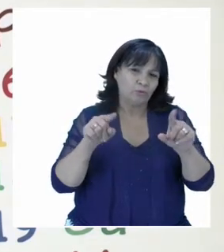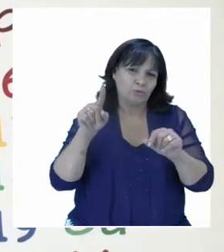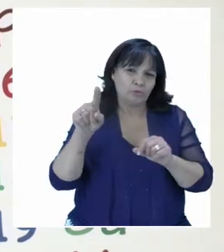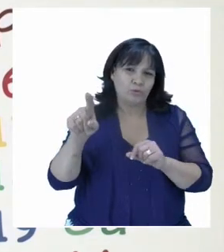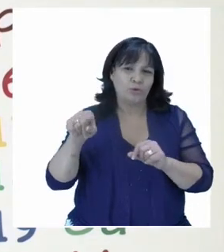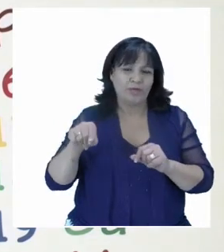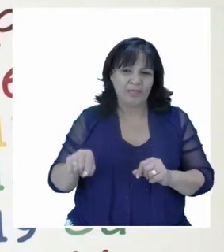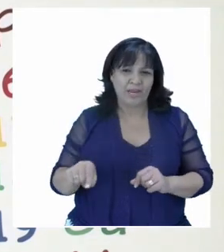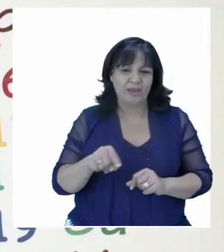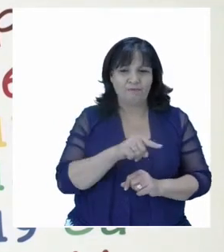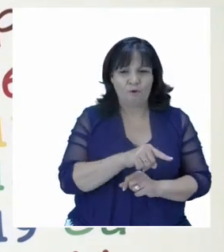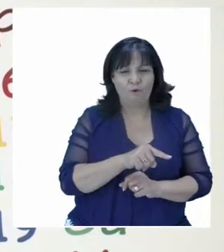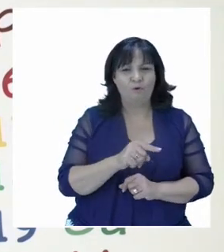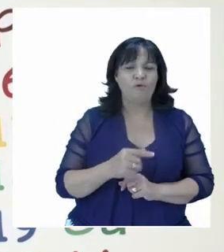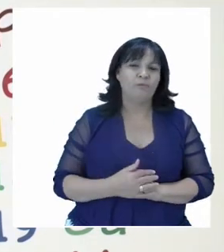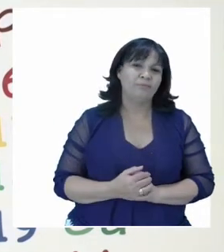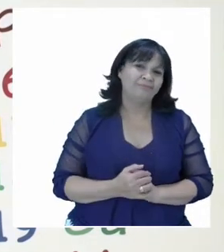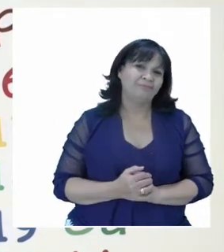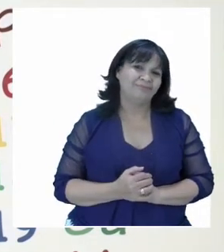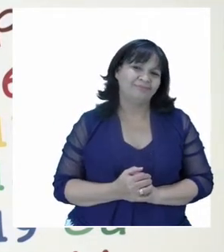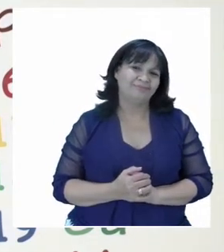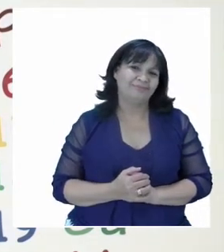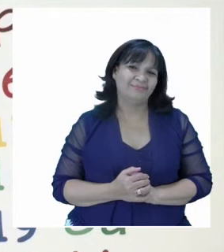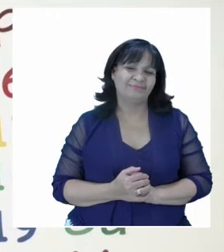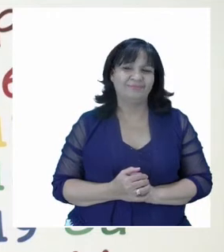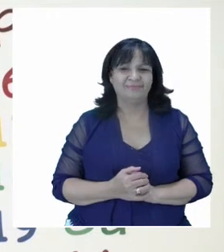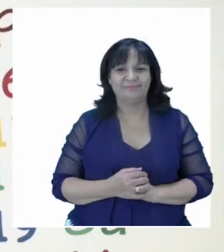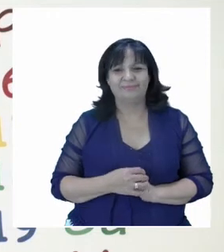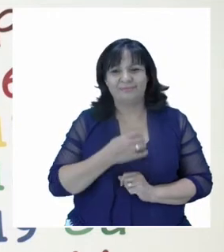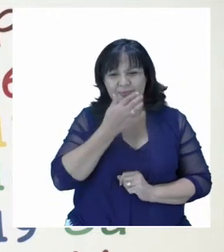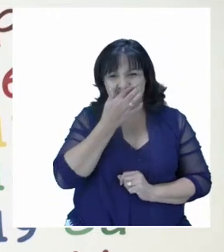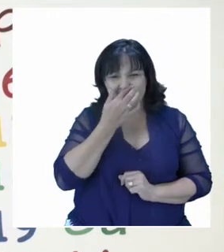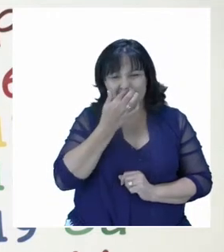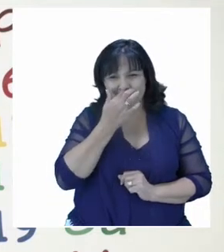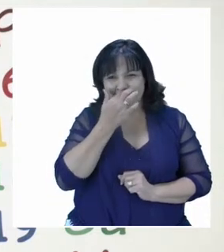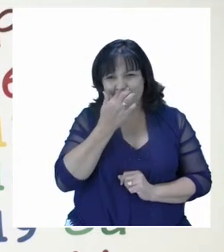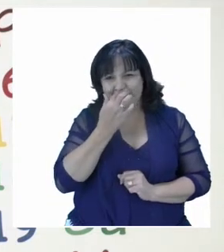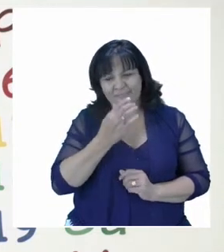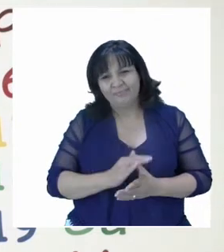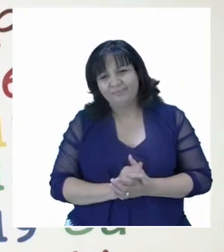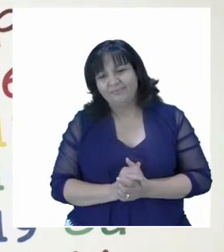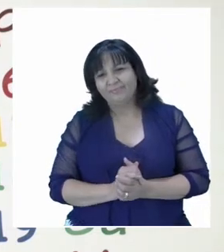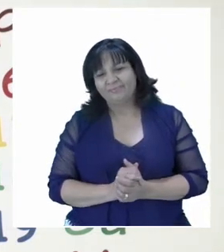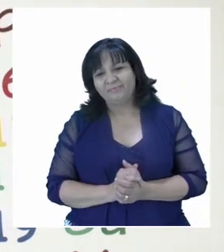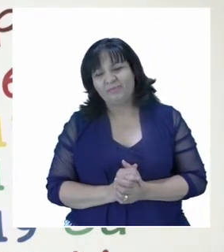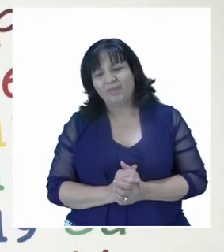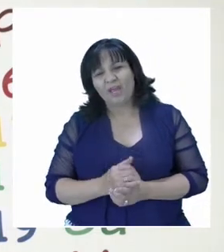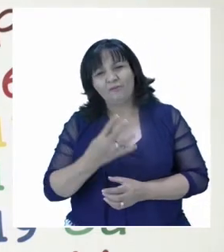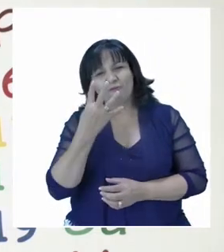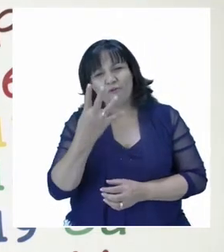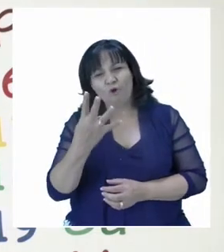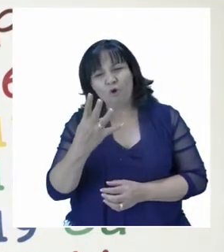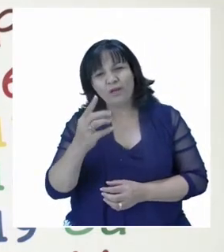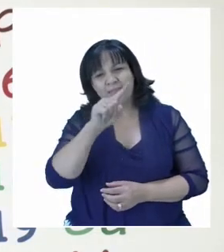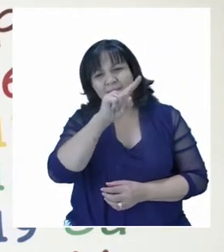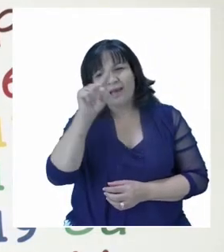2, 3, 4. And 4 sides.